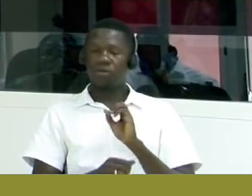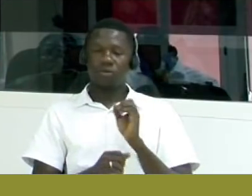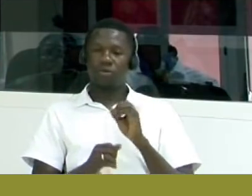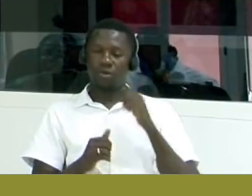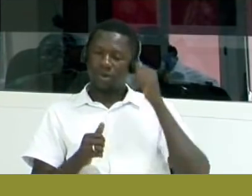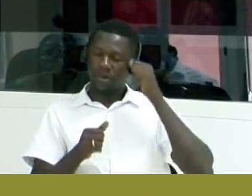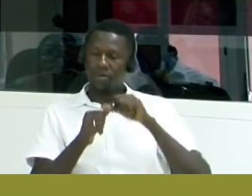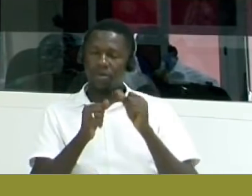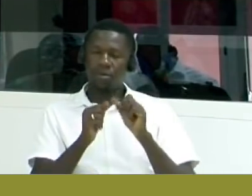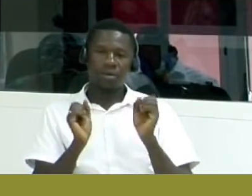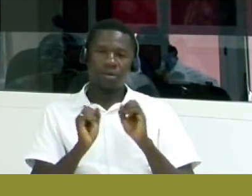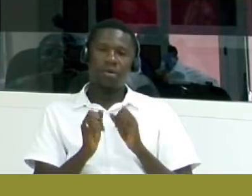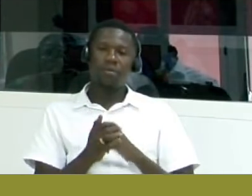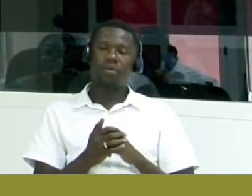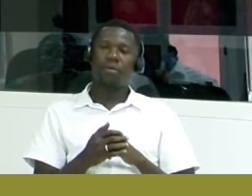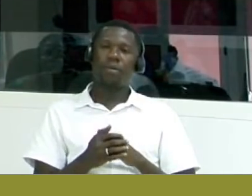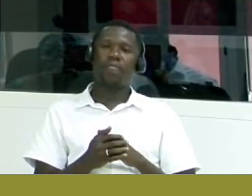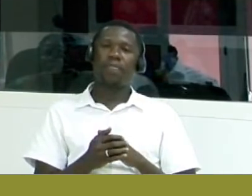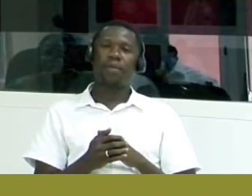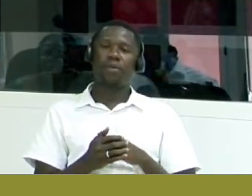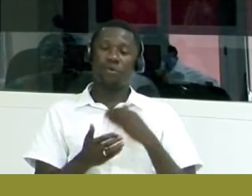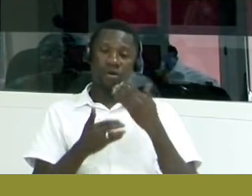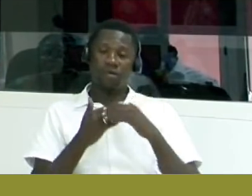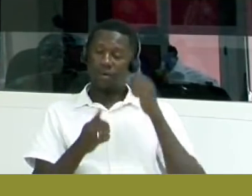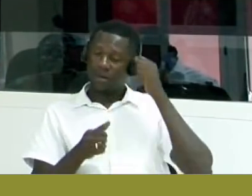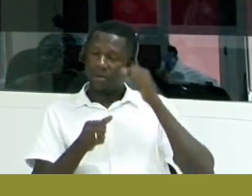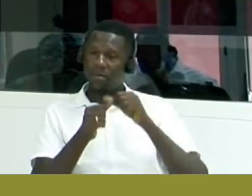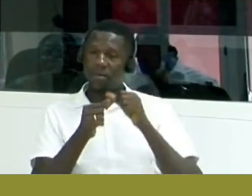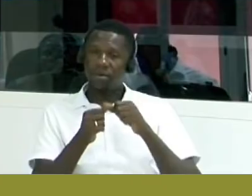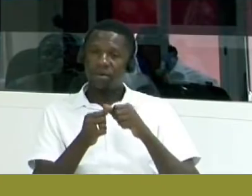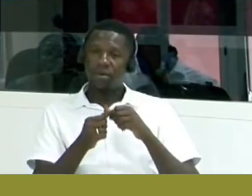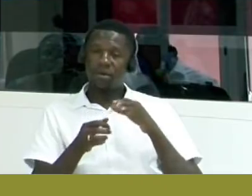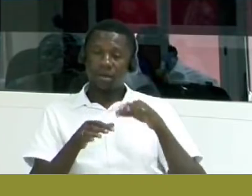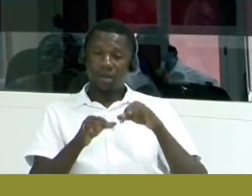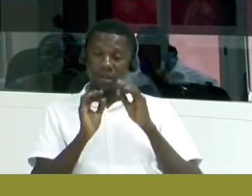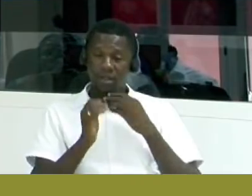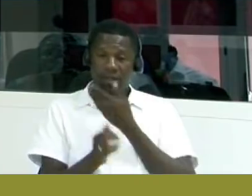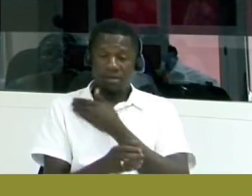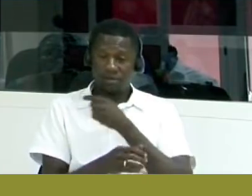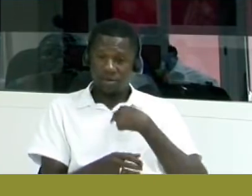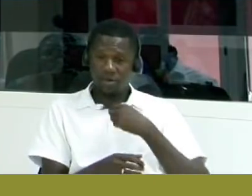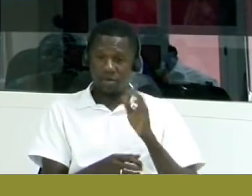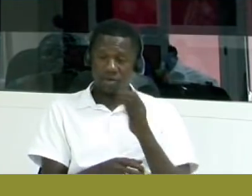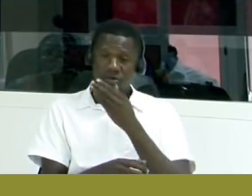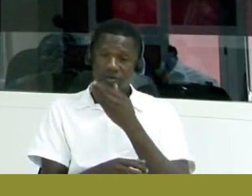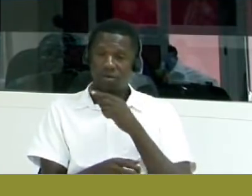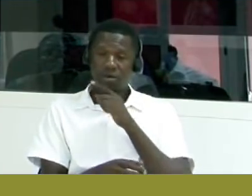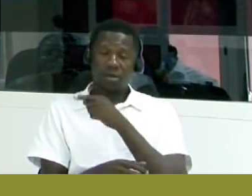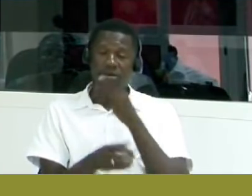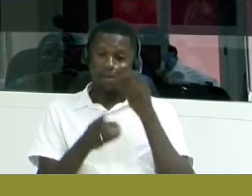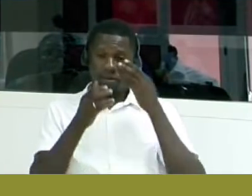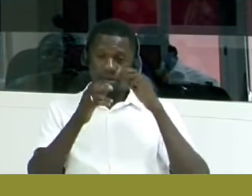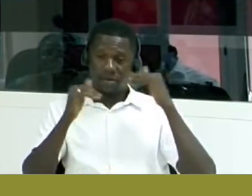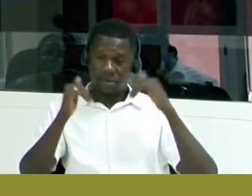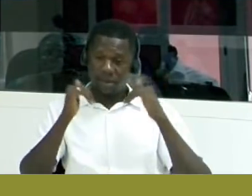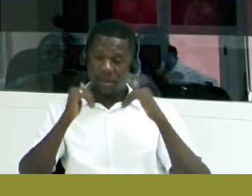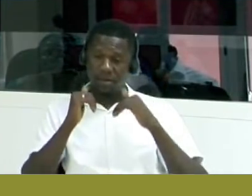So you can't recall the deputy IGP going to taking leave of me to go for that meeting? Yes. No.